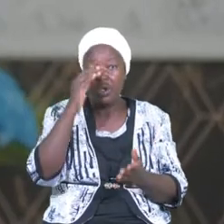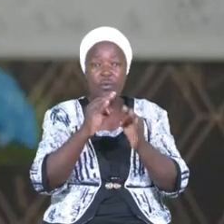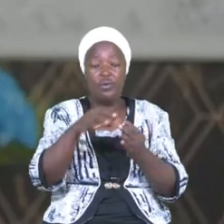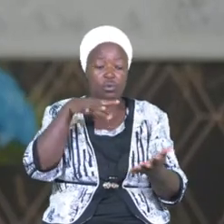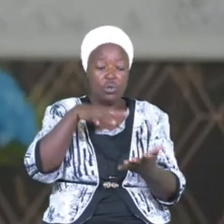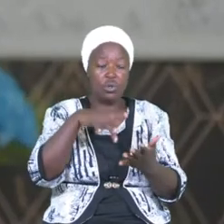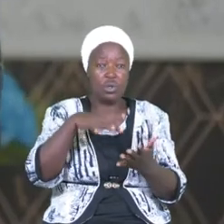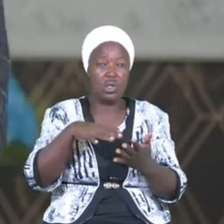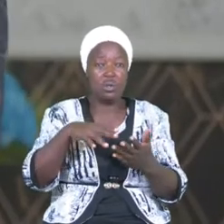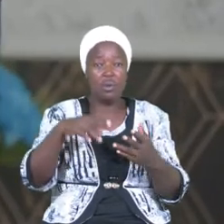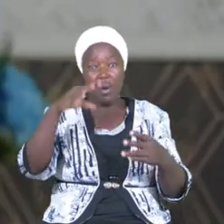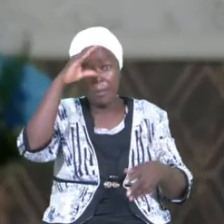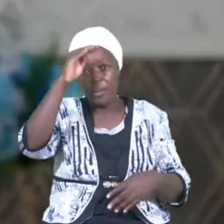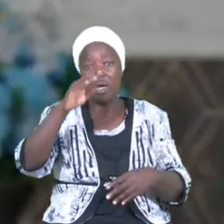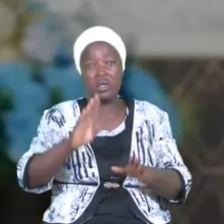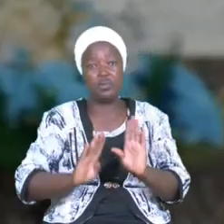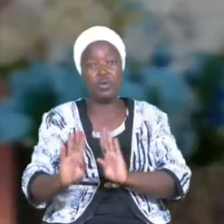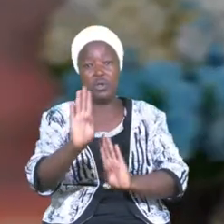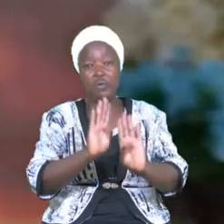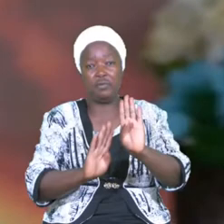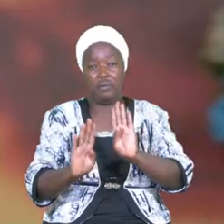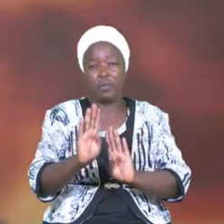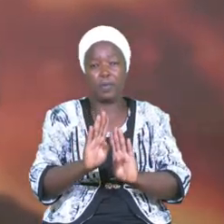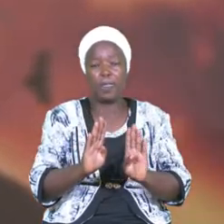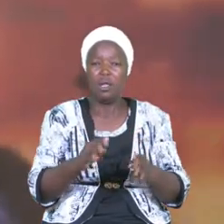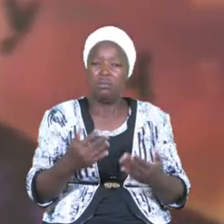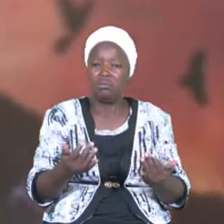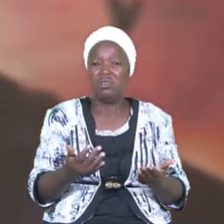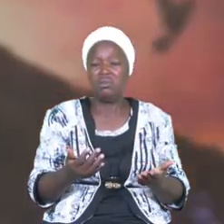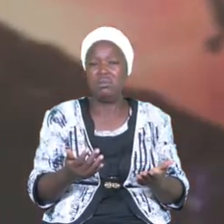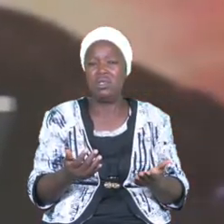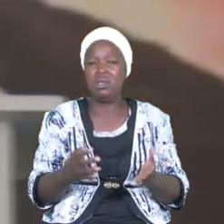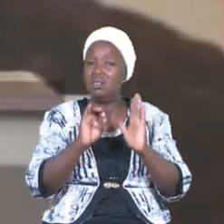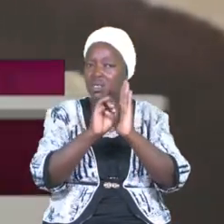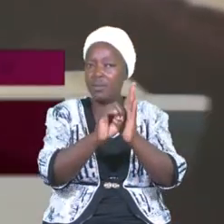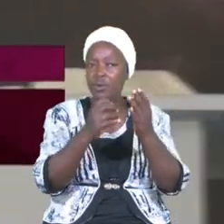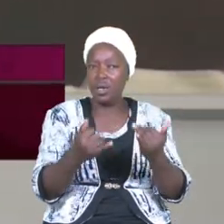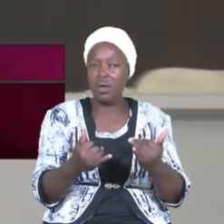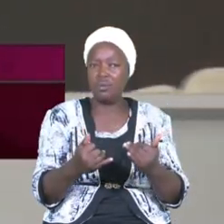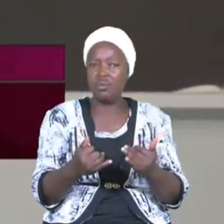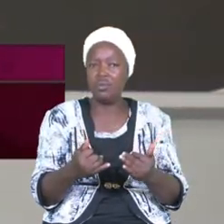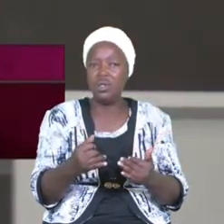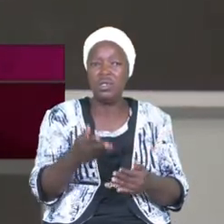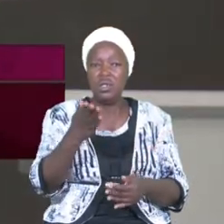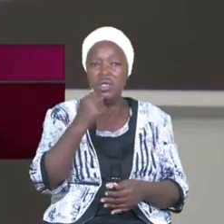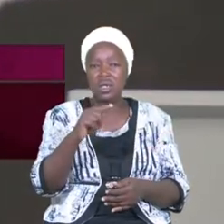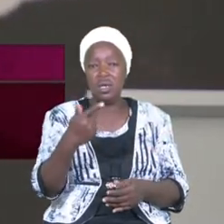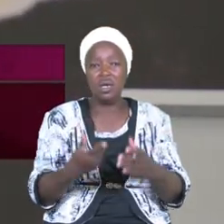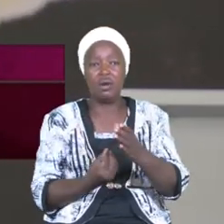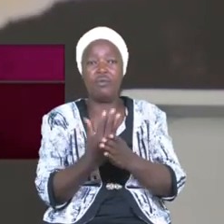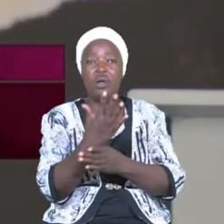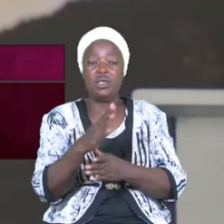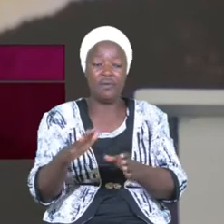behavior, let's say, for example, now, there's a grass field, and